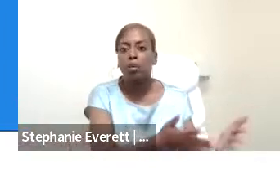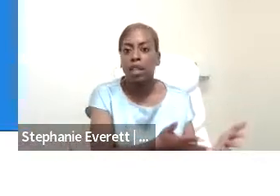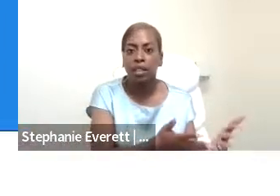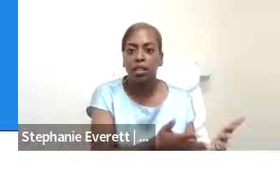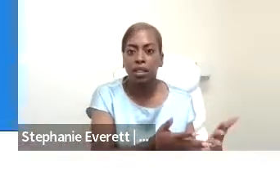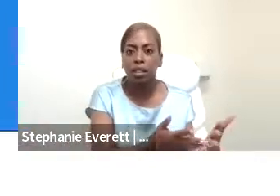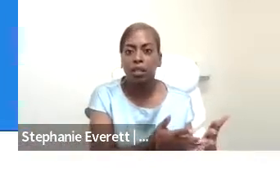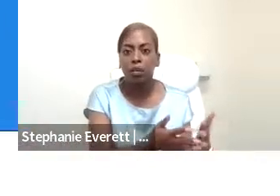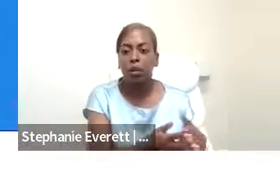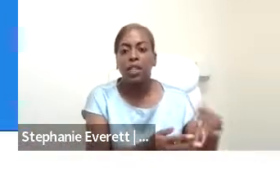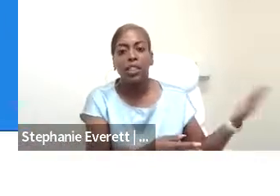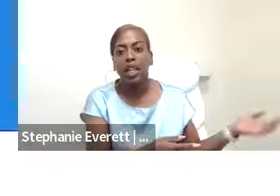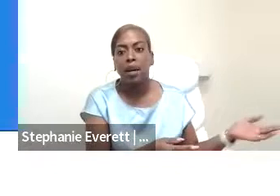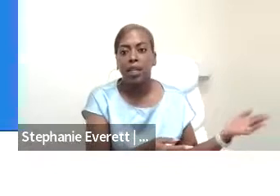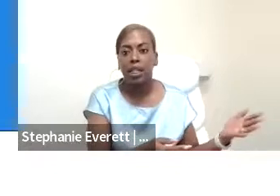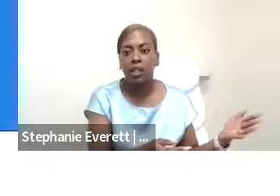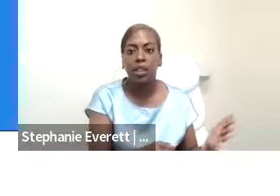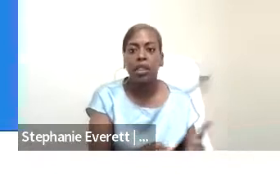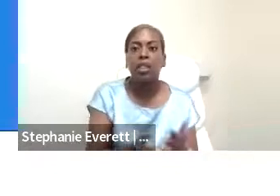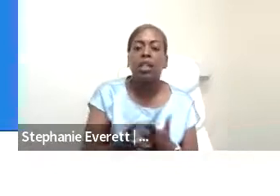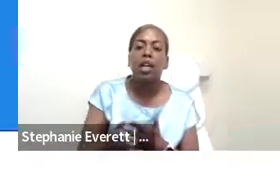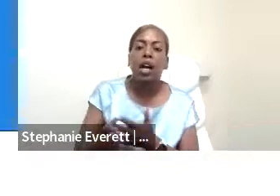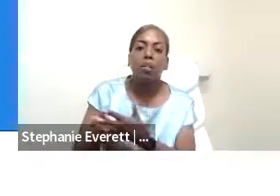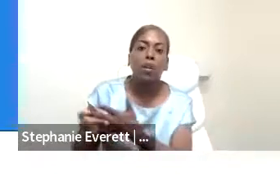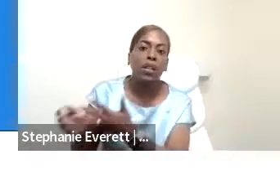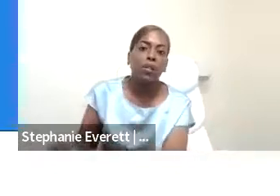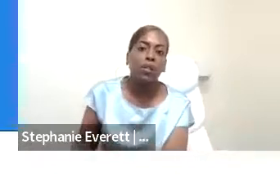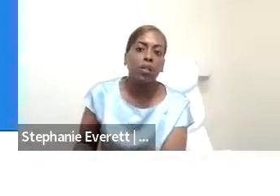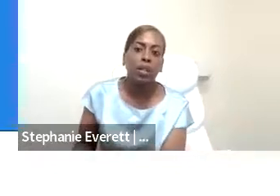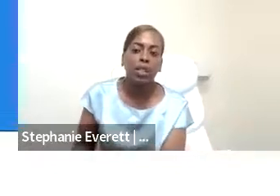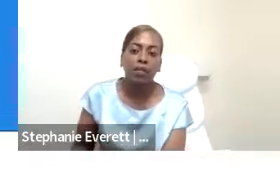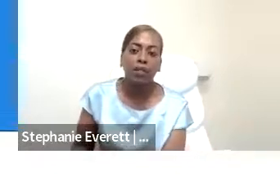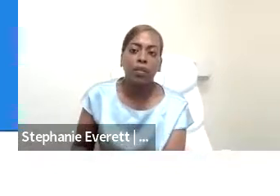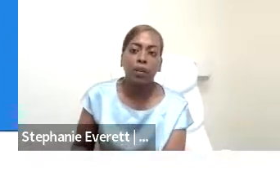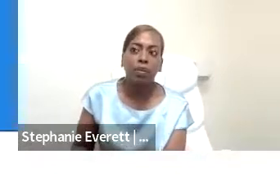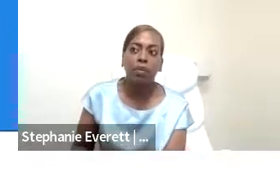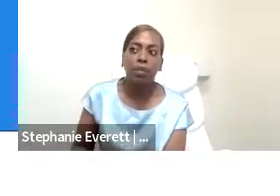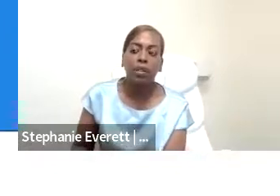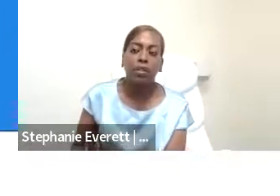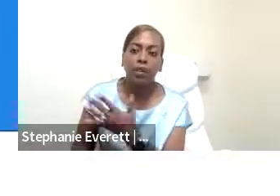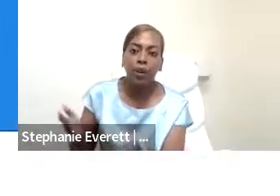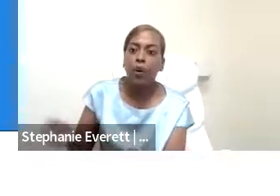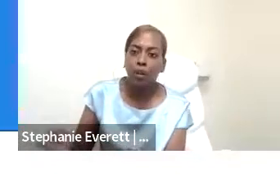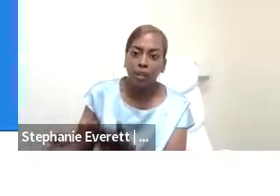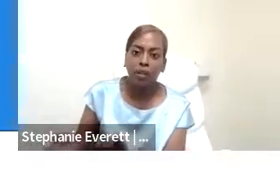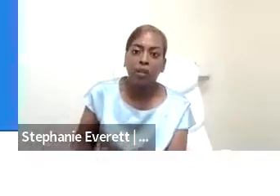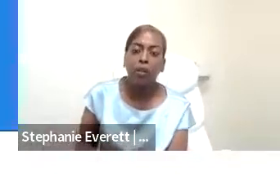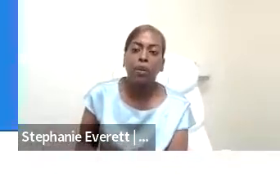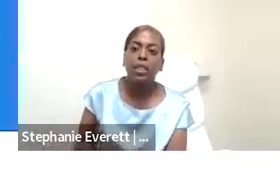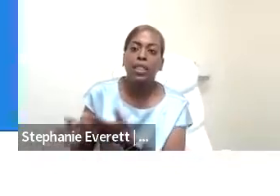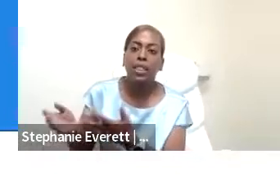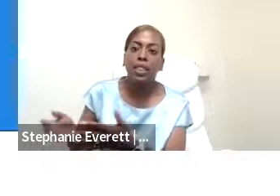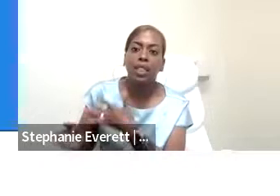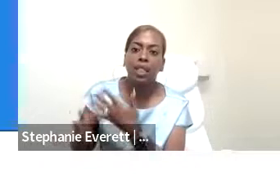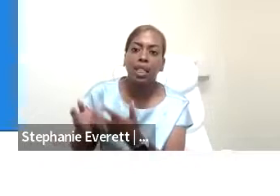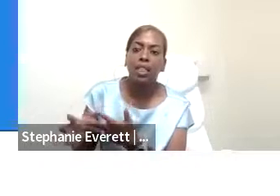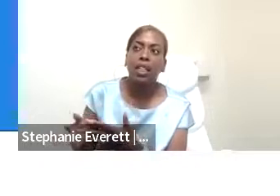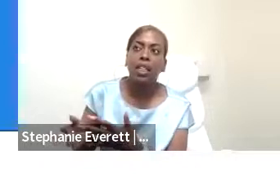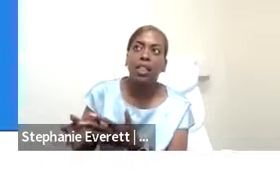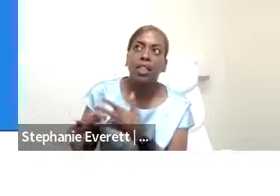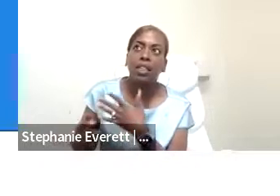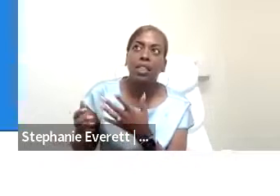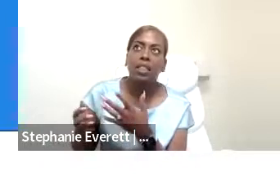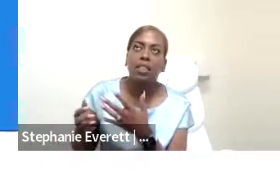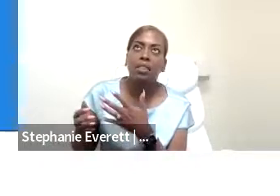I'm going to bring that to the board. That just happened last week. Where this board meets every quarter, so every 4 months. It's gonna